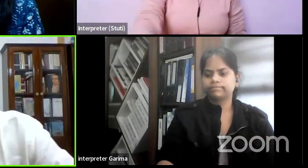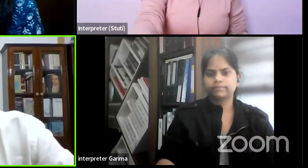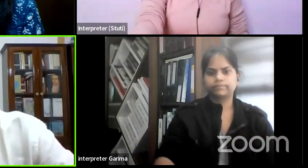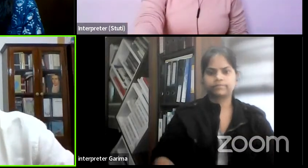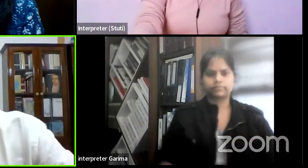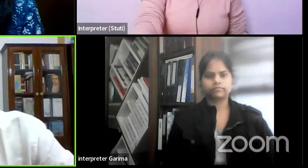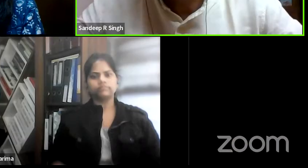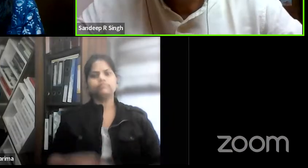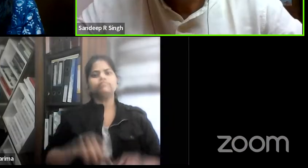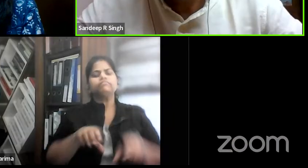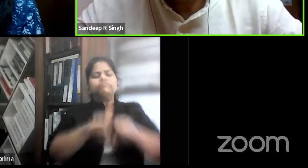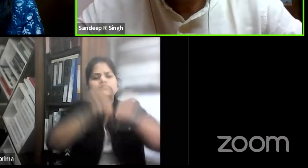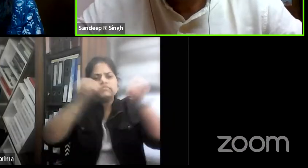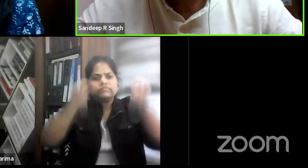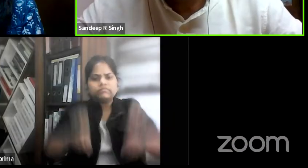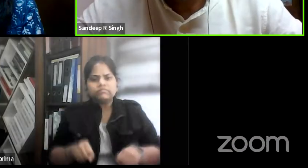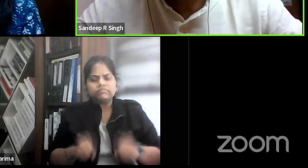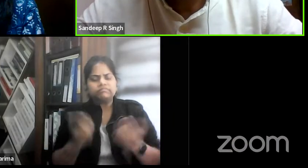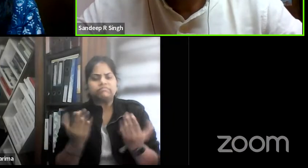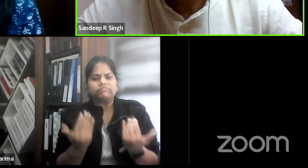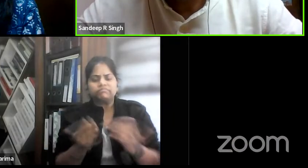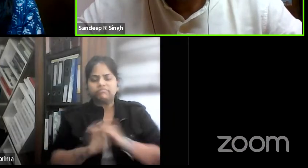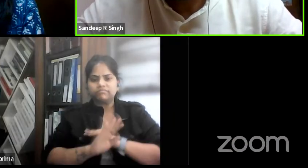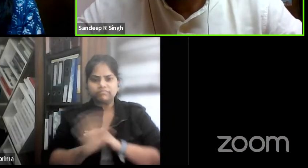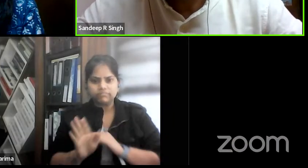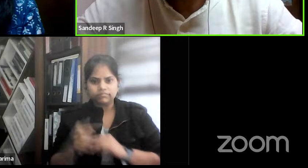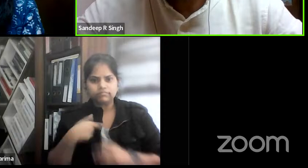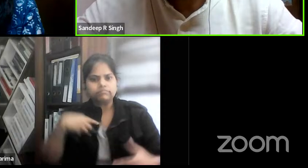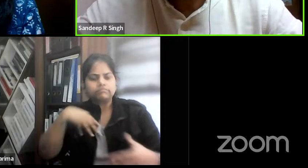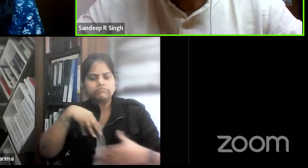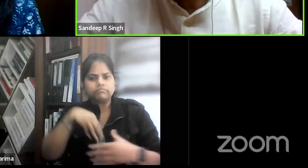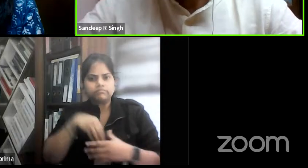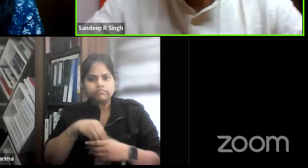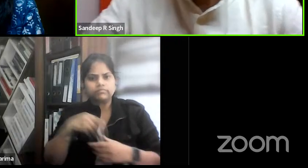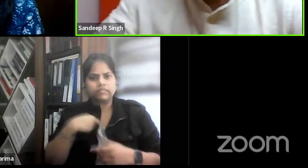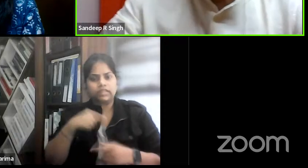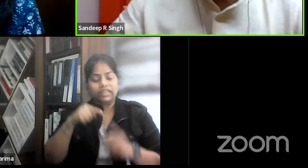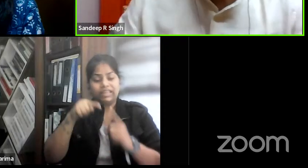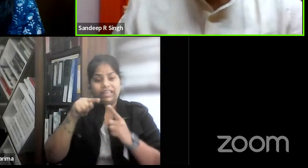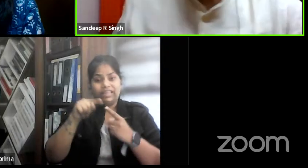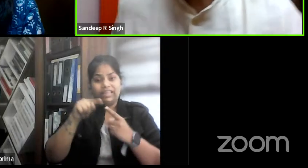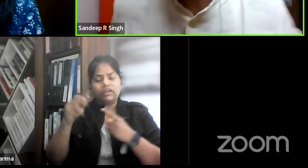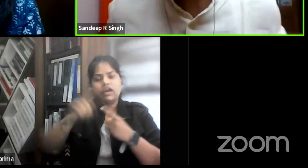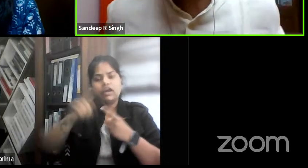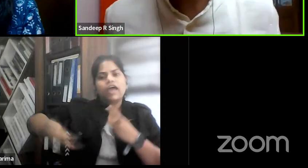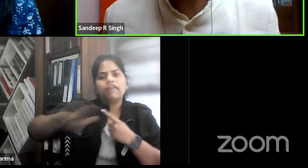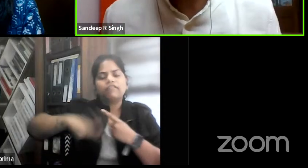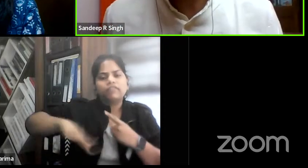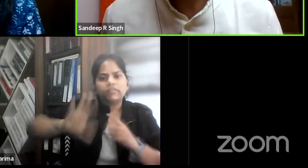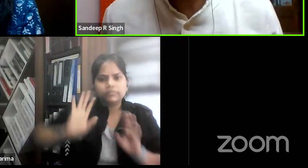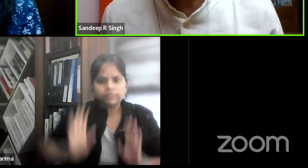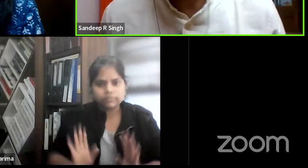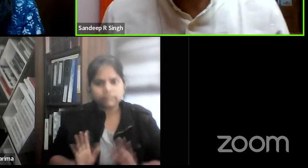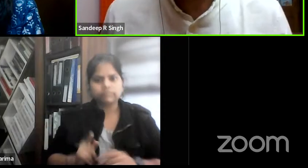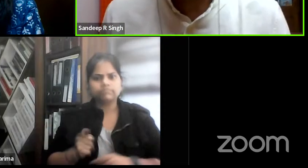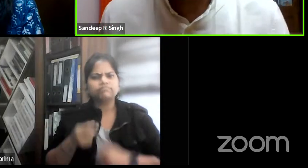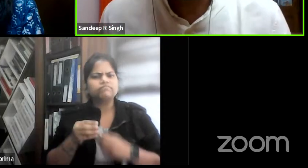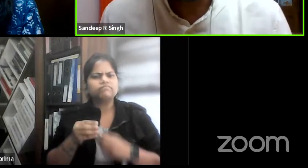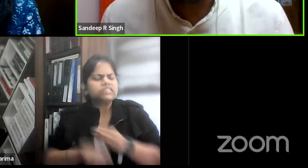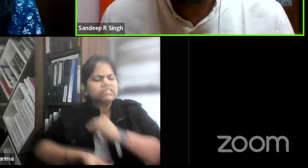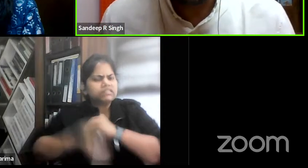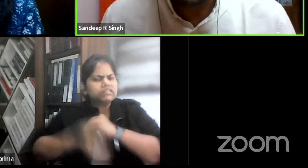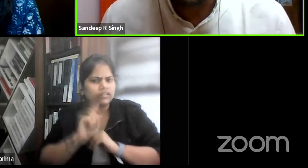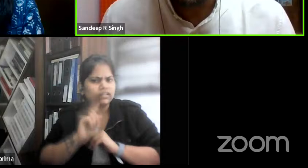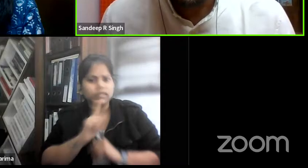system is unable to kind of cope up with their requirement. It's actually, to be honest, not much, but it's the training on the